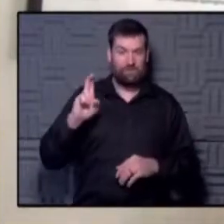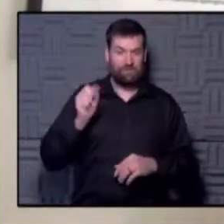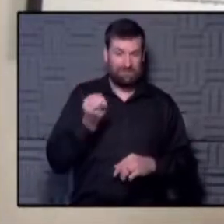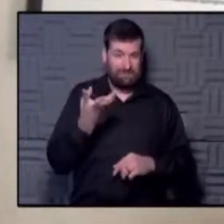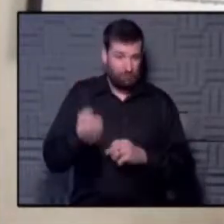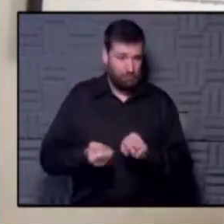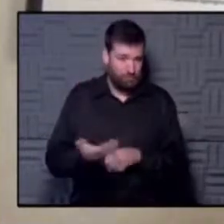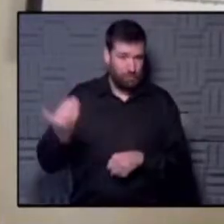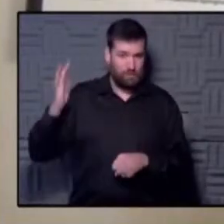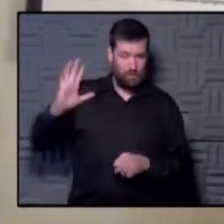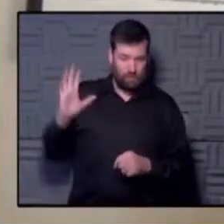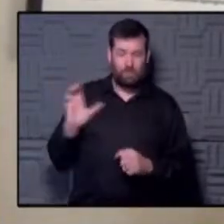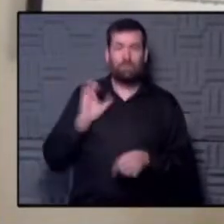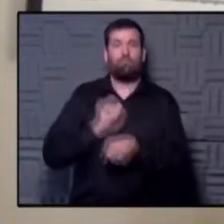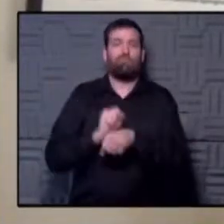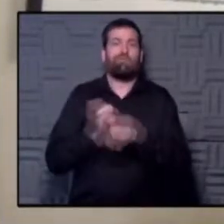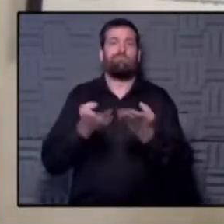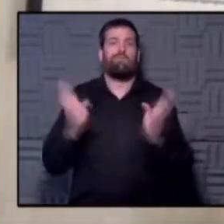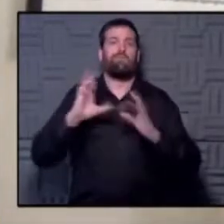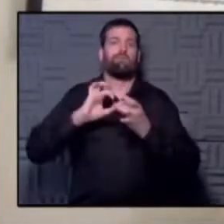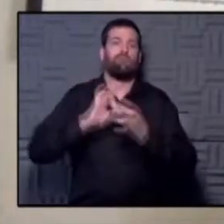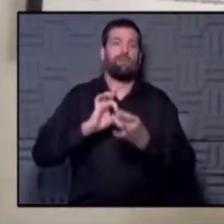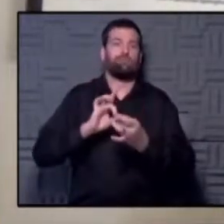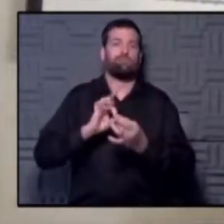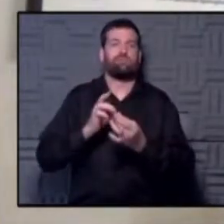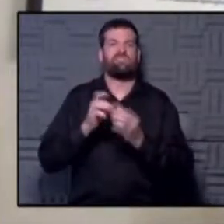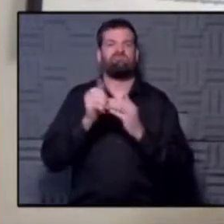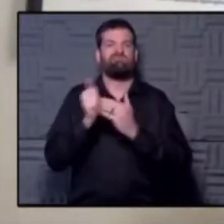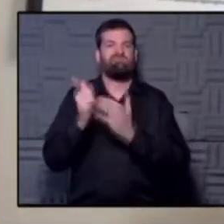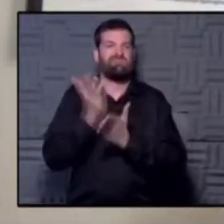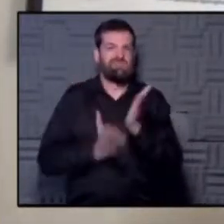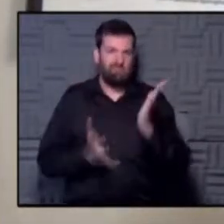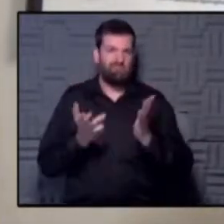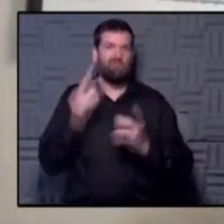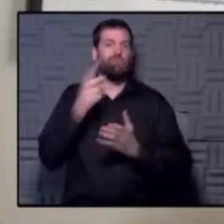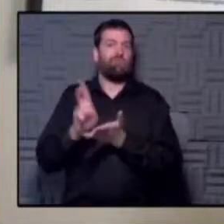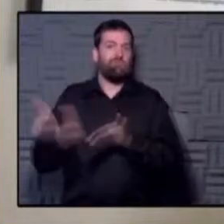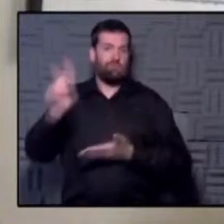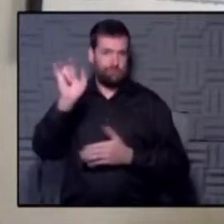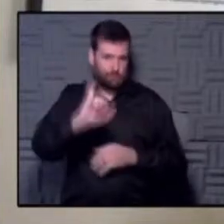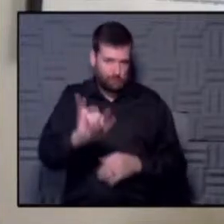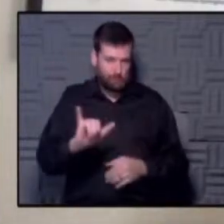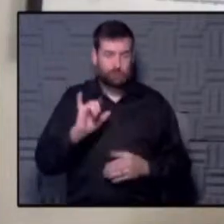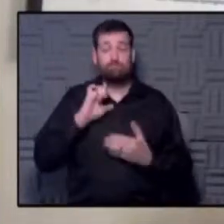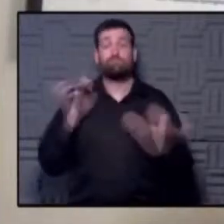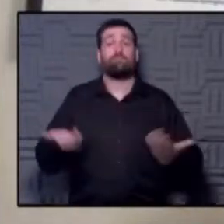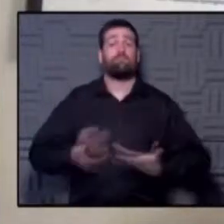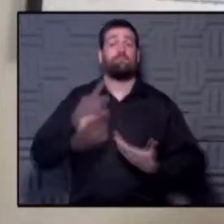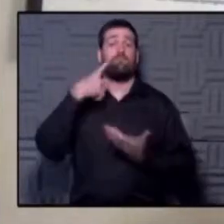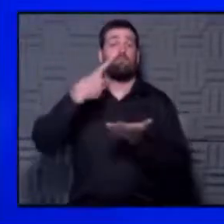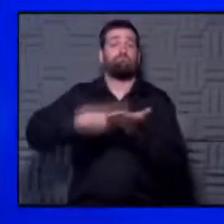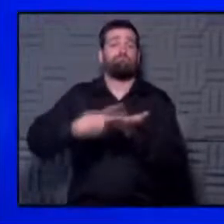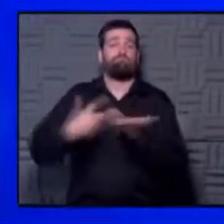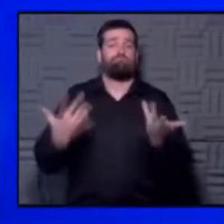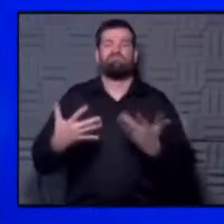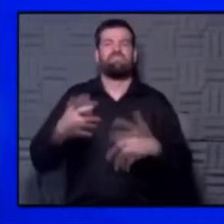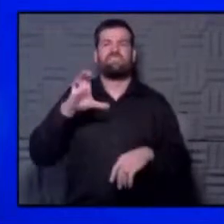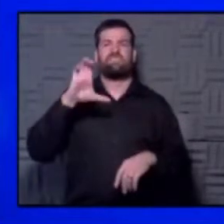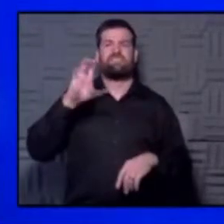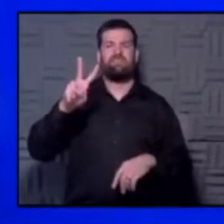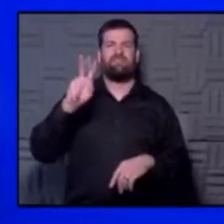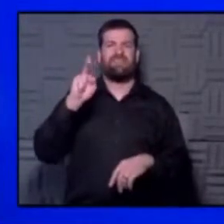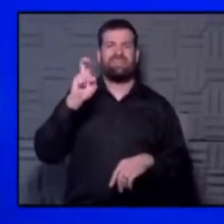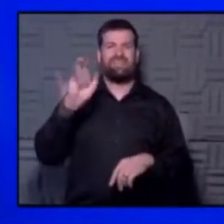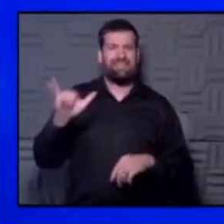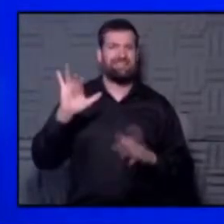I think, of working in our public relations and leading some of the public relations for the university. They are here to talk with us a little bit about what CV Key